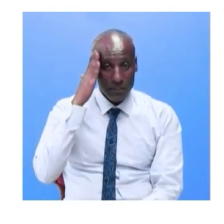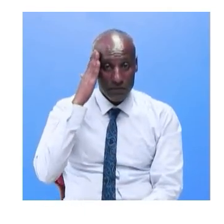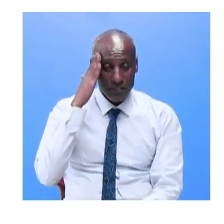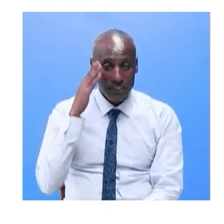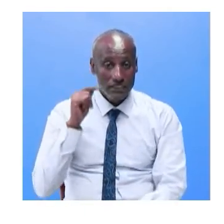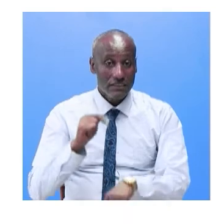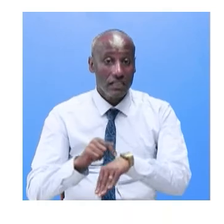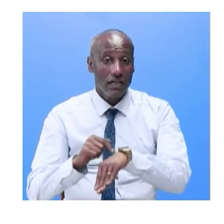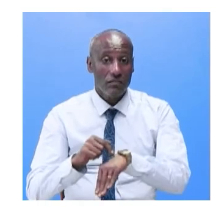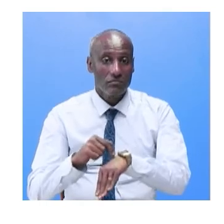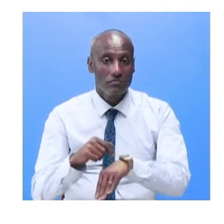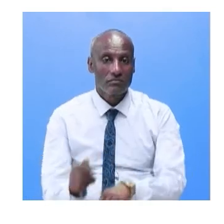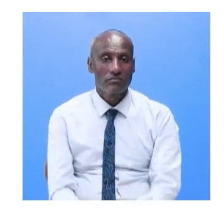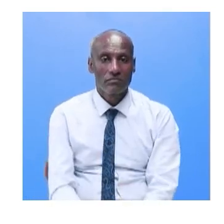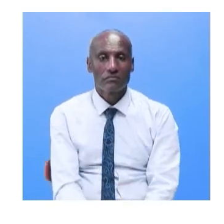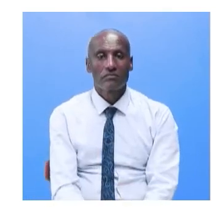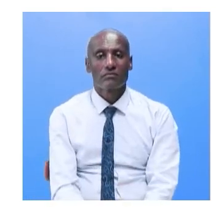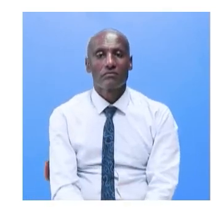time.